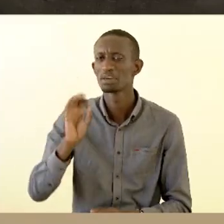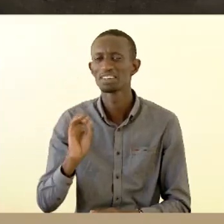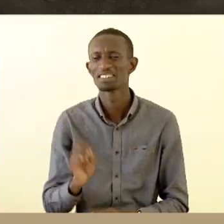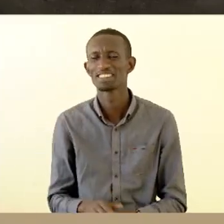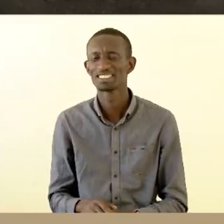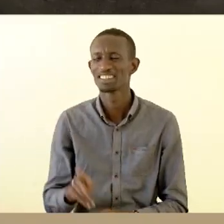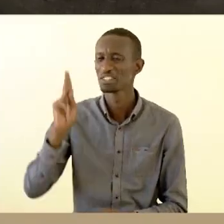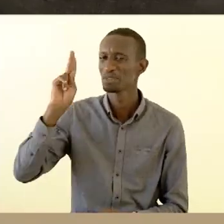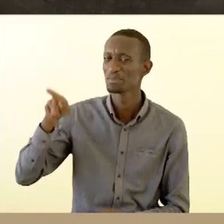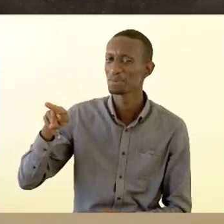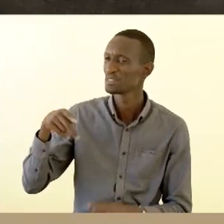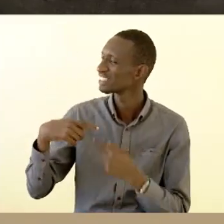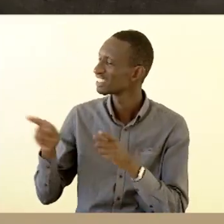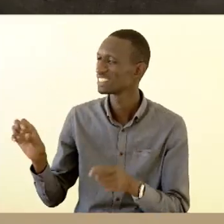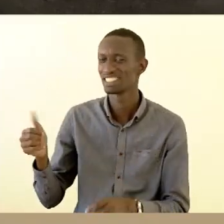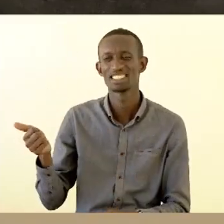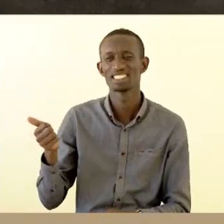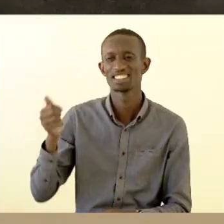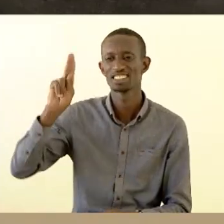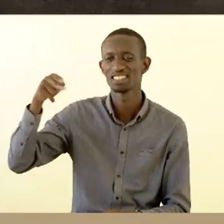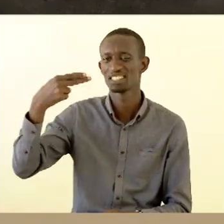P is for phosphorus.